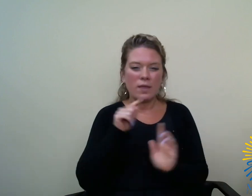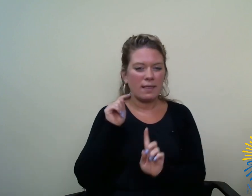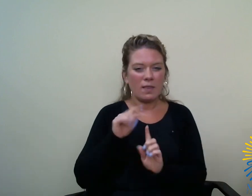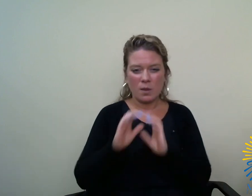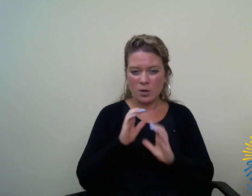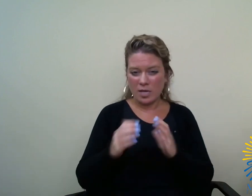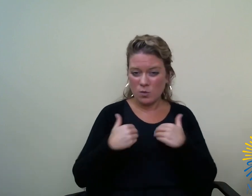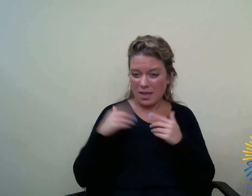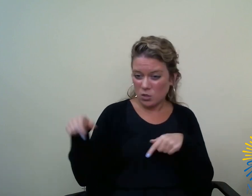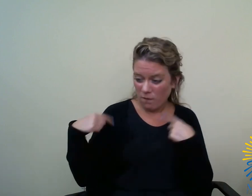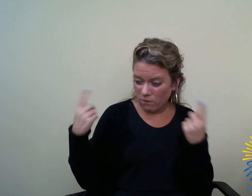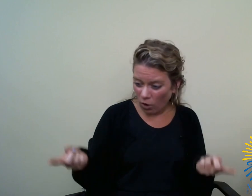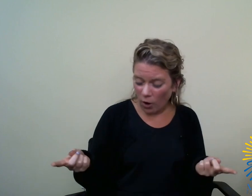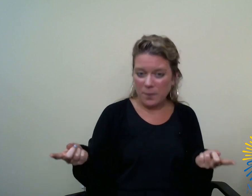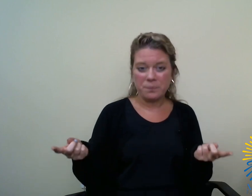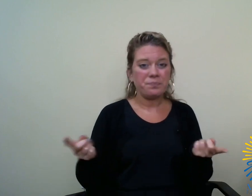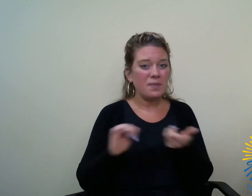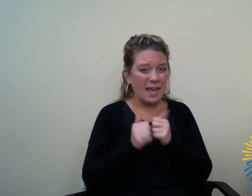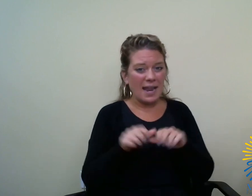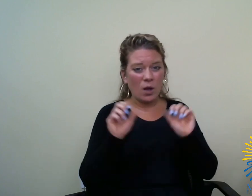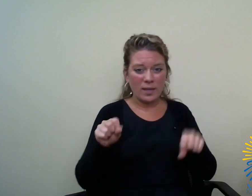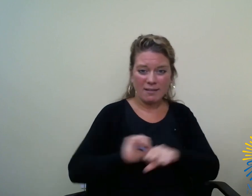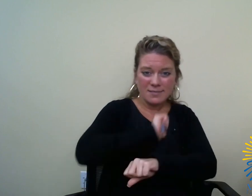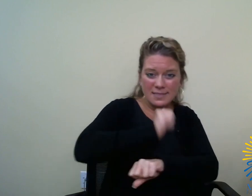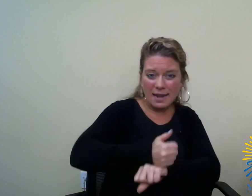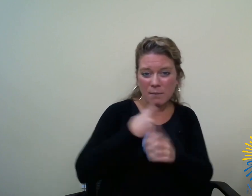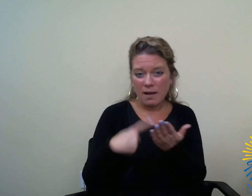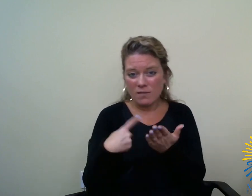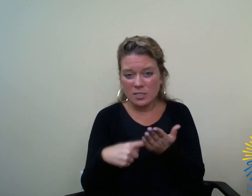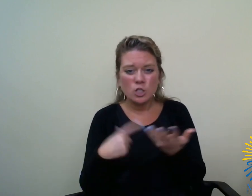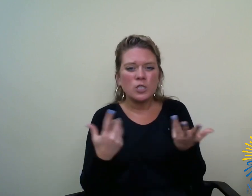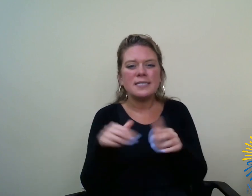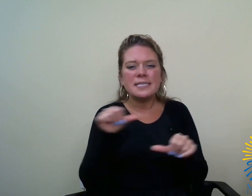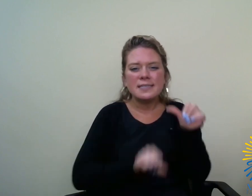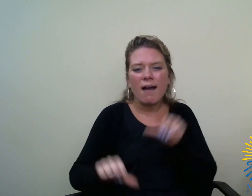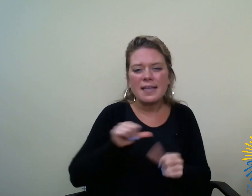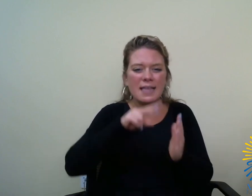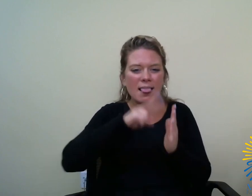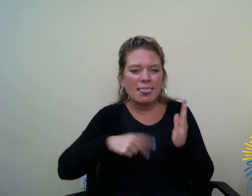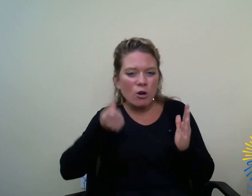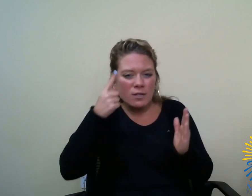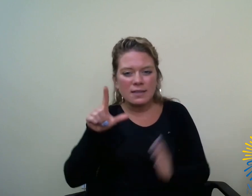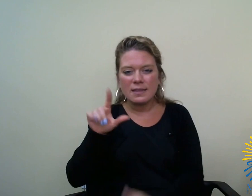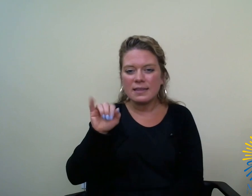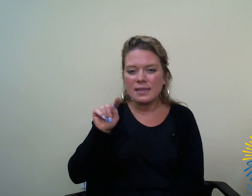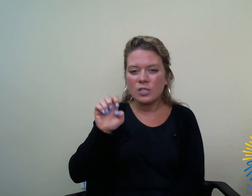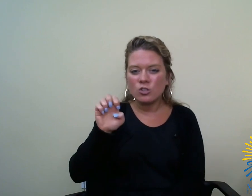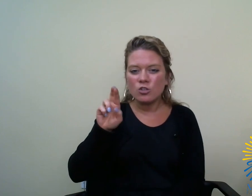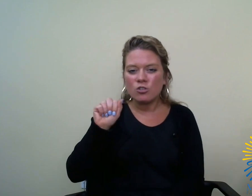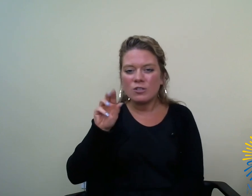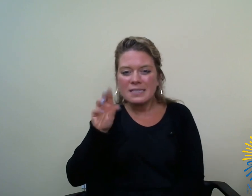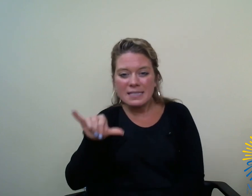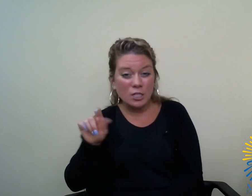and how we can tackle misinformation and how we can even reframe the conversation, right? What does science literacy look like in this country? Should we be improving that so we can work on that